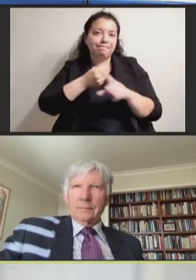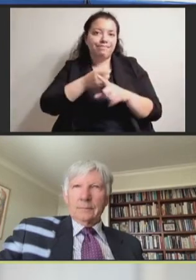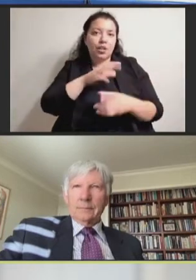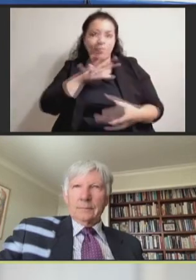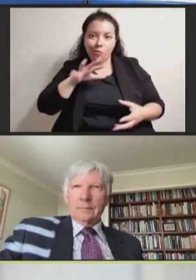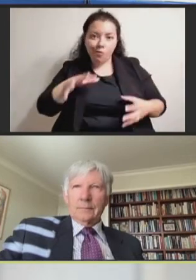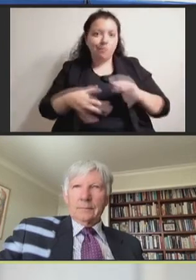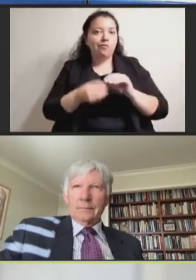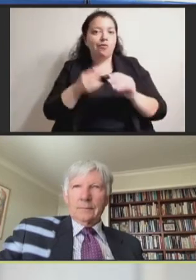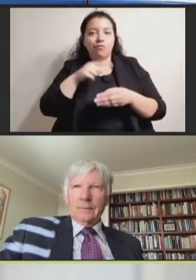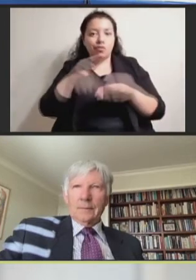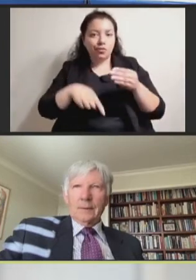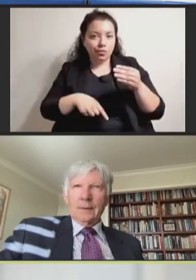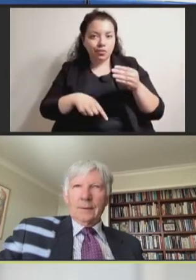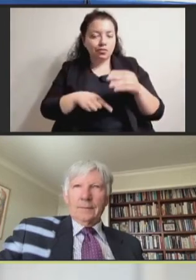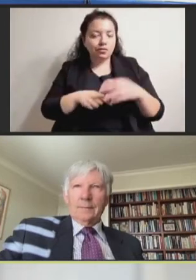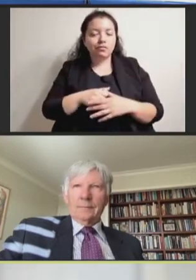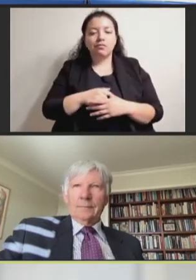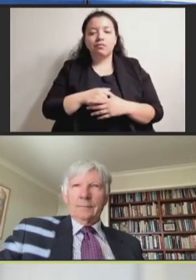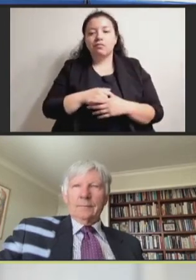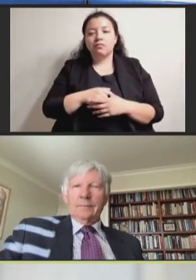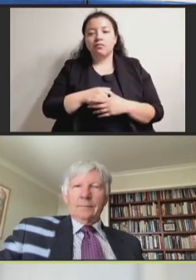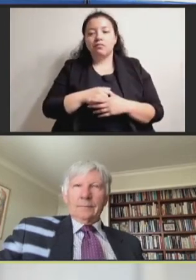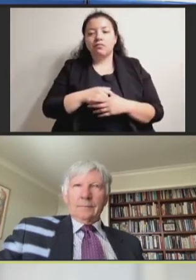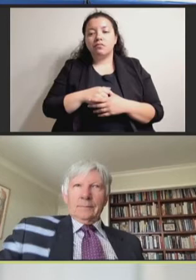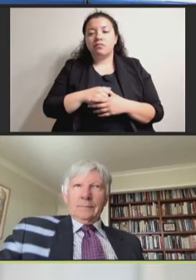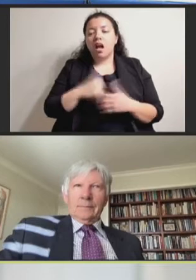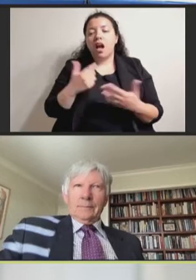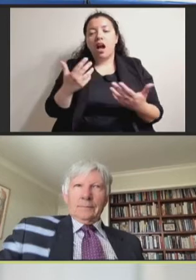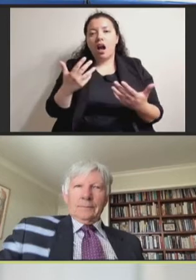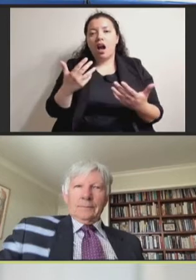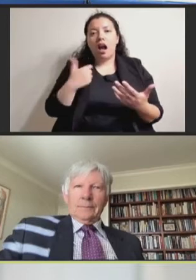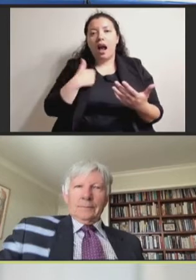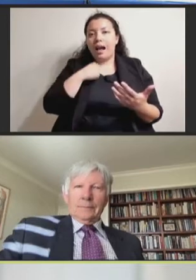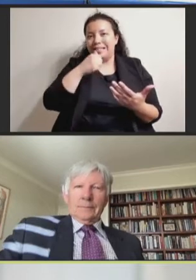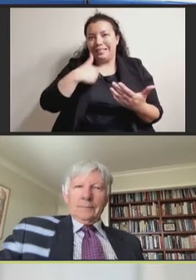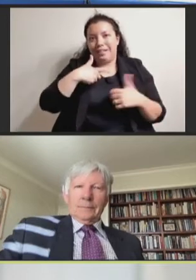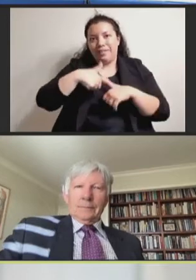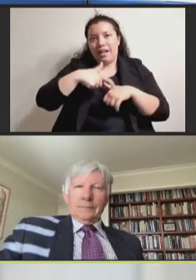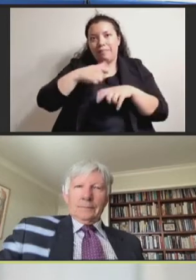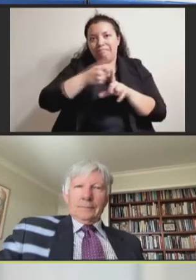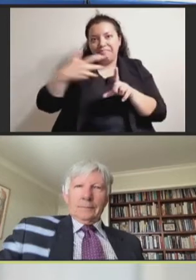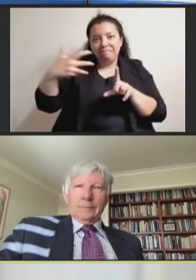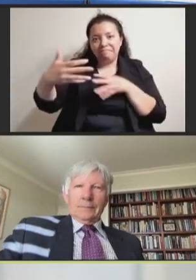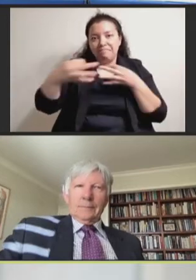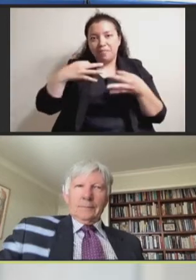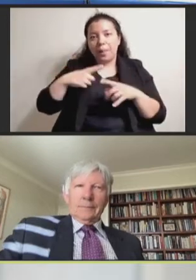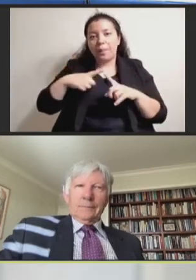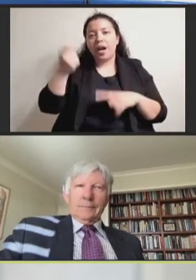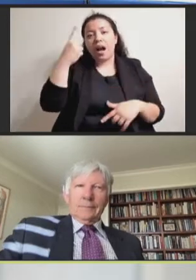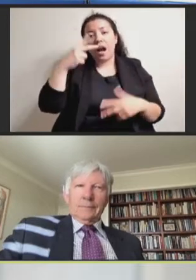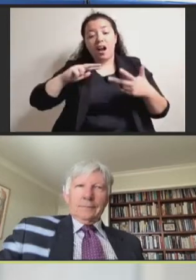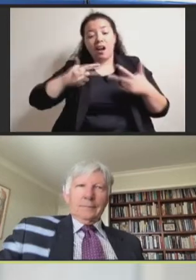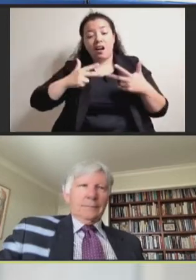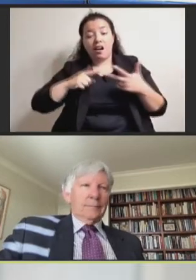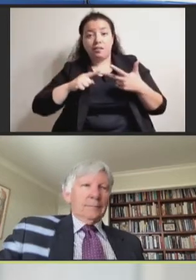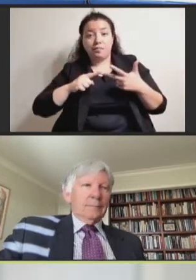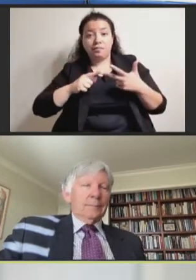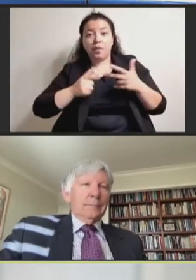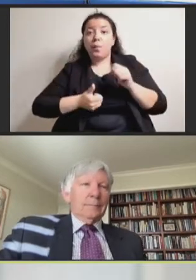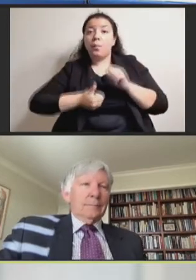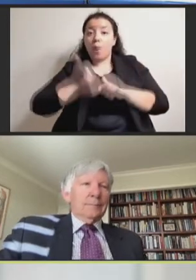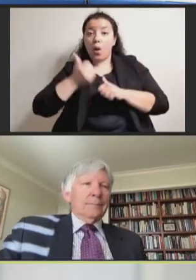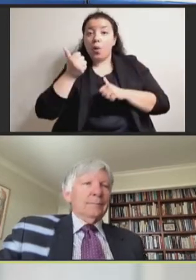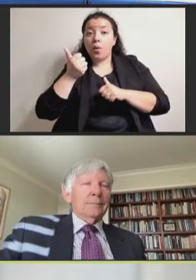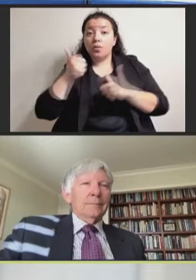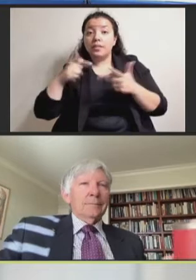We have not. I didn't have time to go into this, but most of our booster doses are amongst individuals who had the same